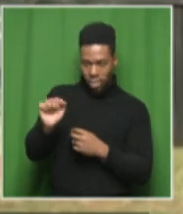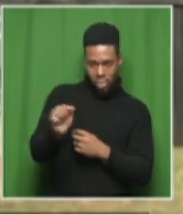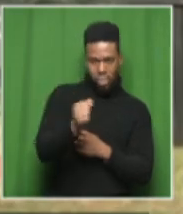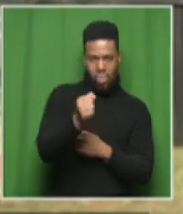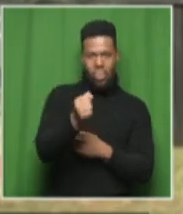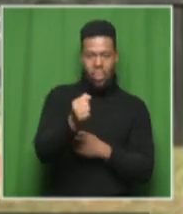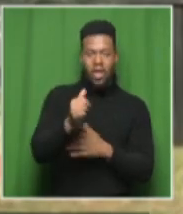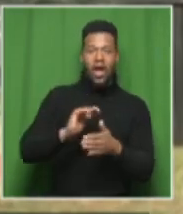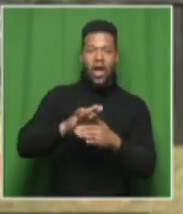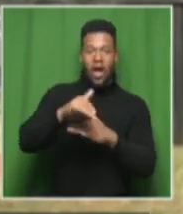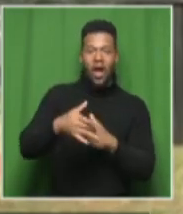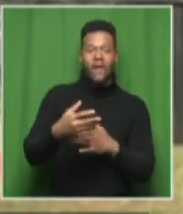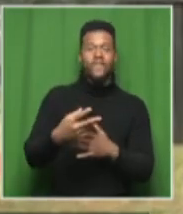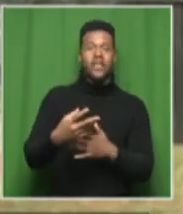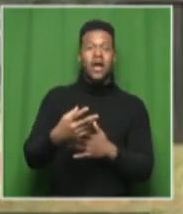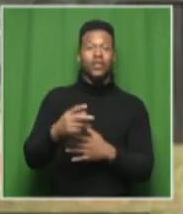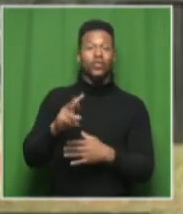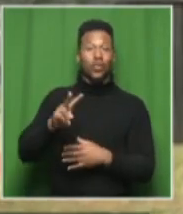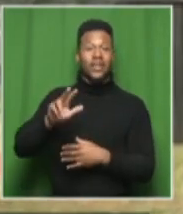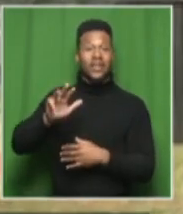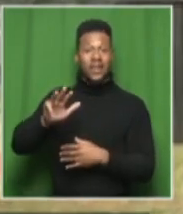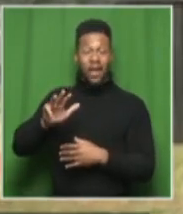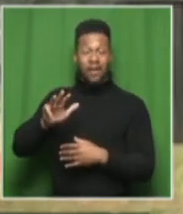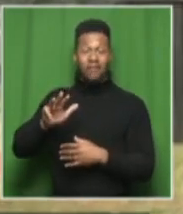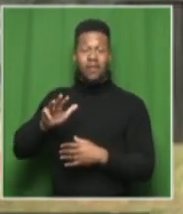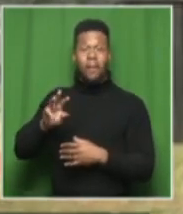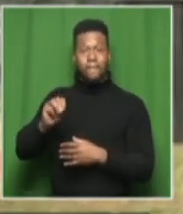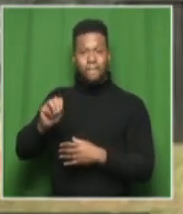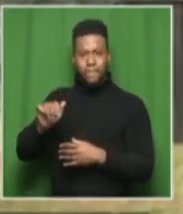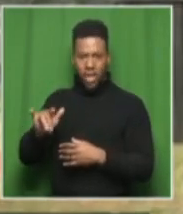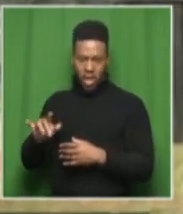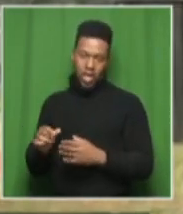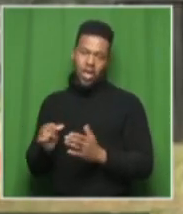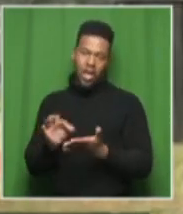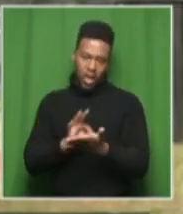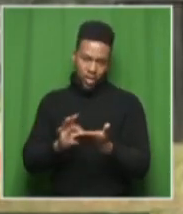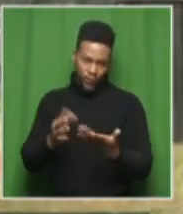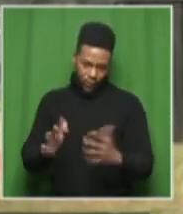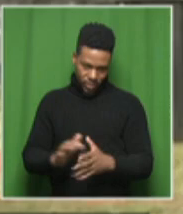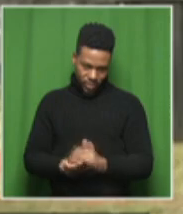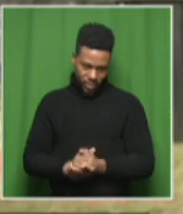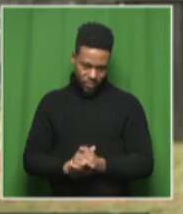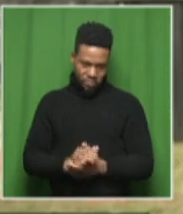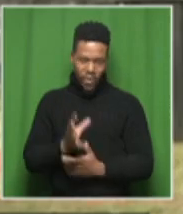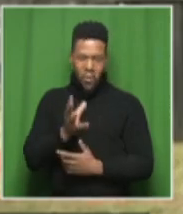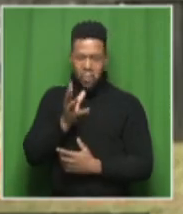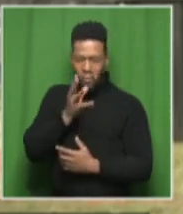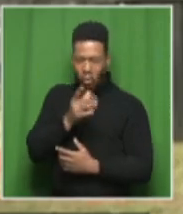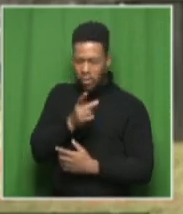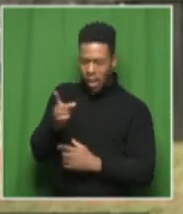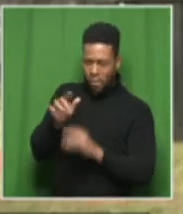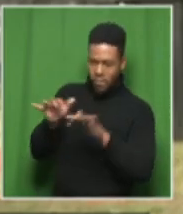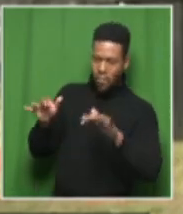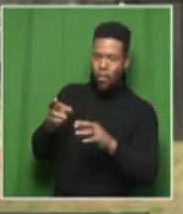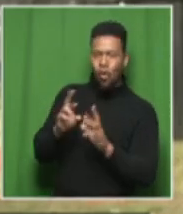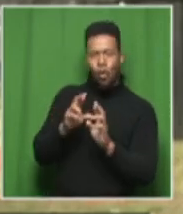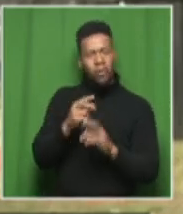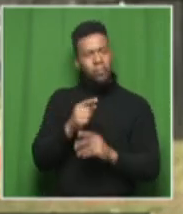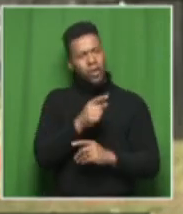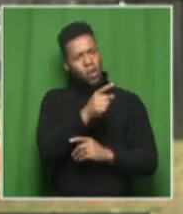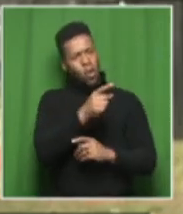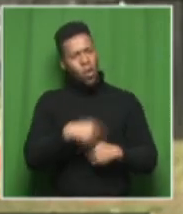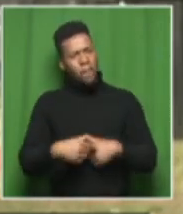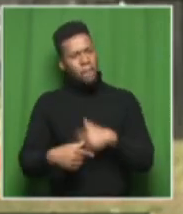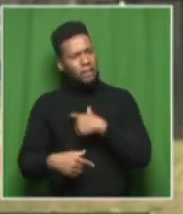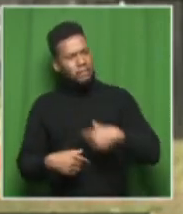29 elections. We've spoke to residents yesterday. Most of them are saying that they are hoping to hear what the president